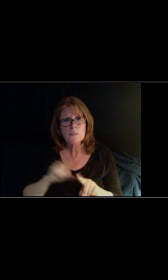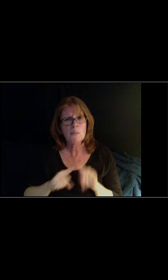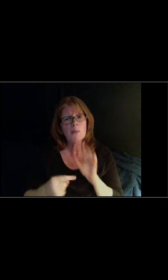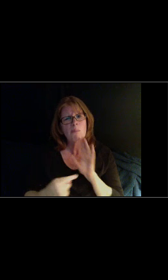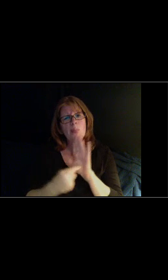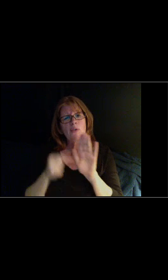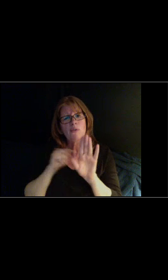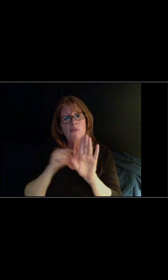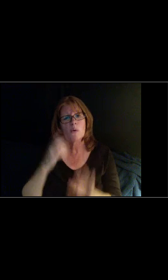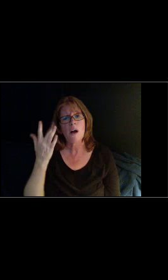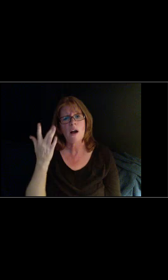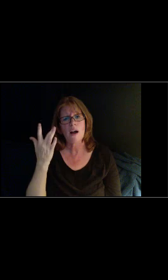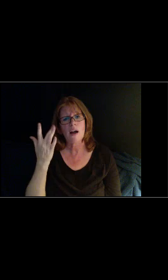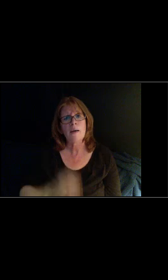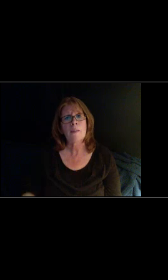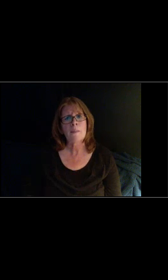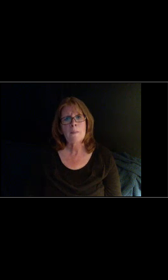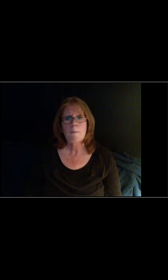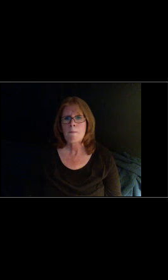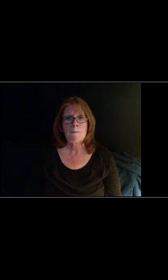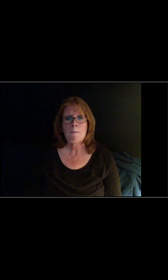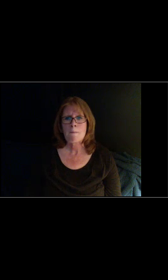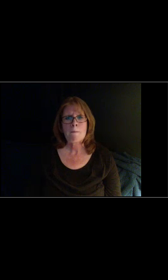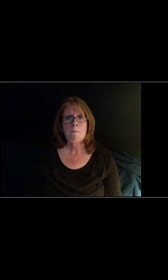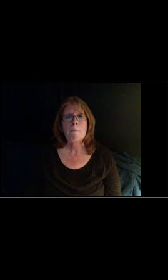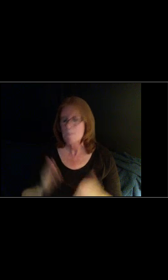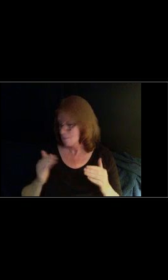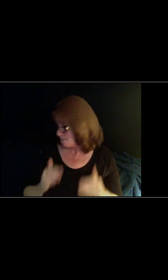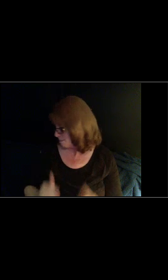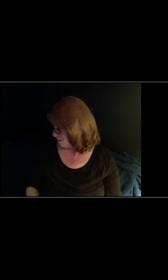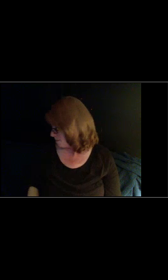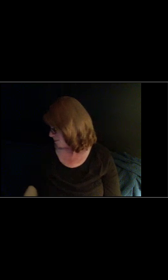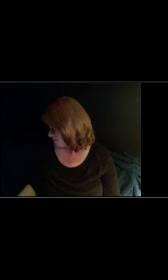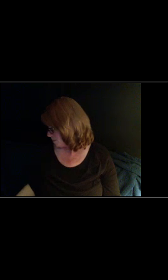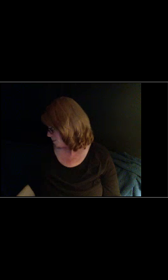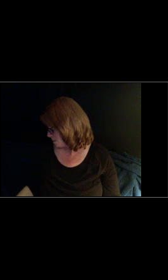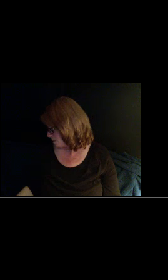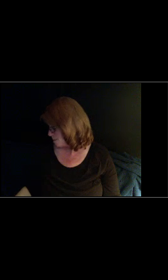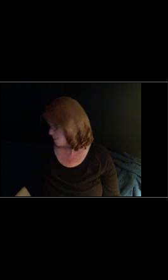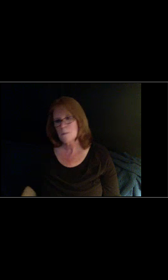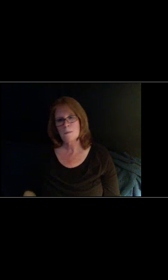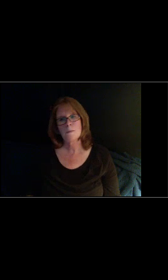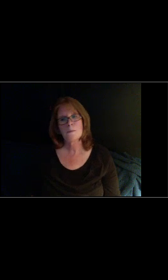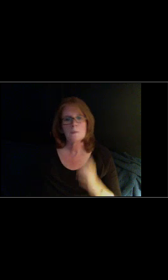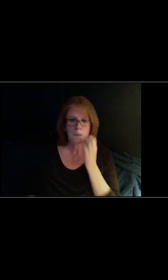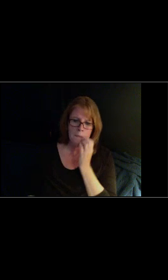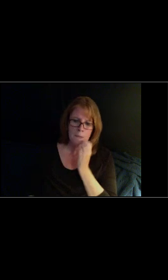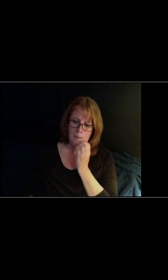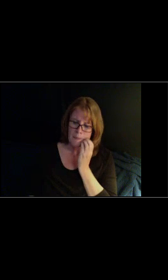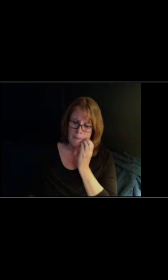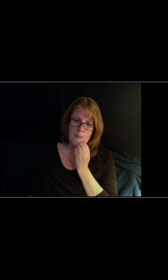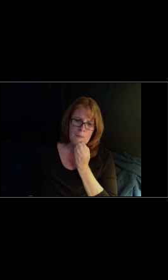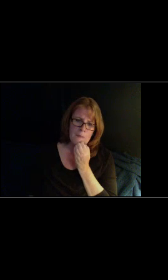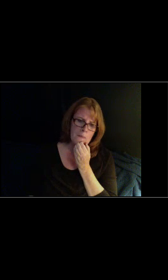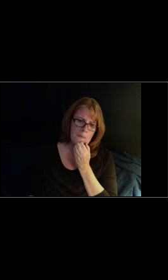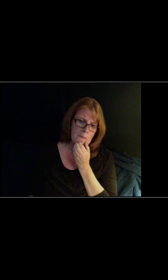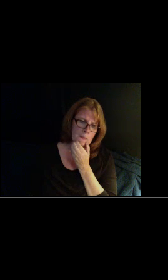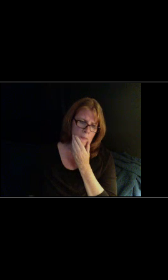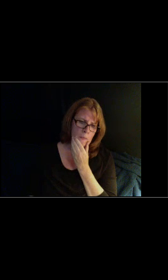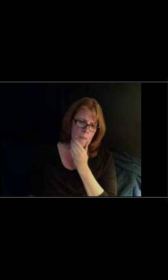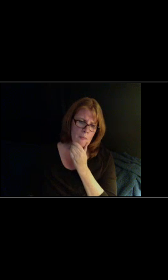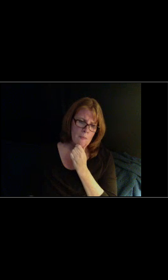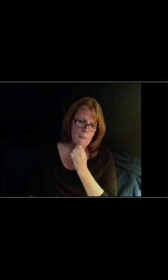But the behavior is different for that one medical profession, but we don't change the metaphor that we use to describe what they're